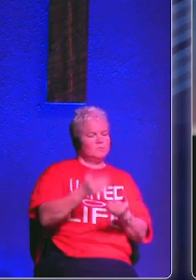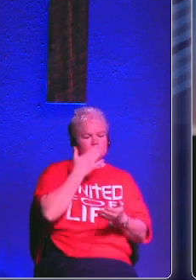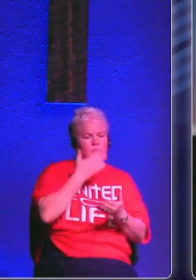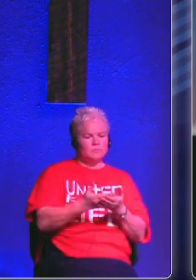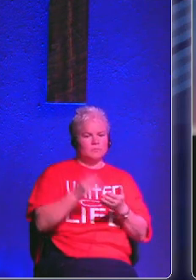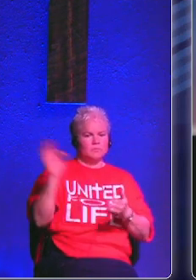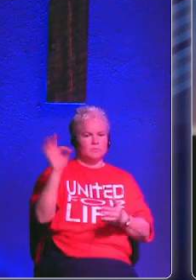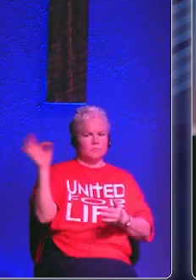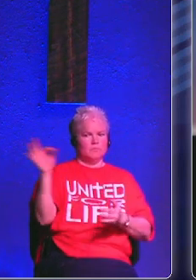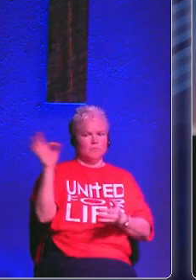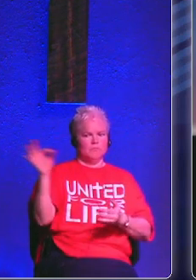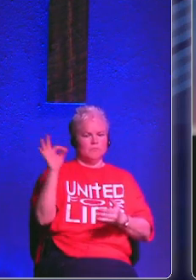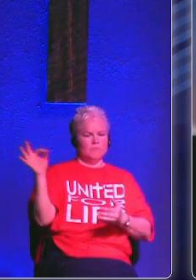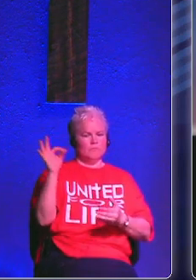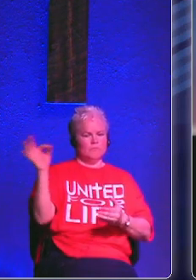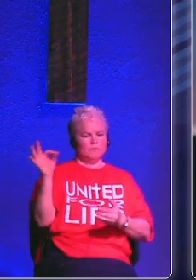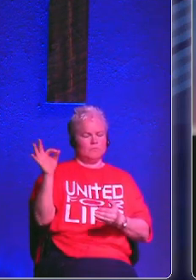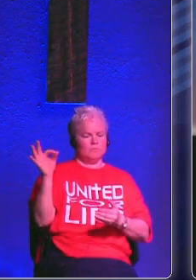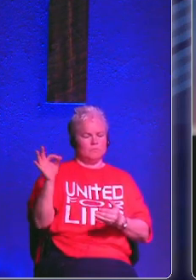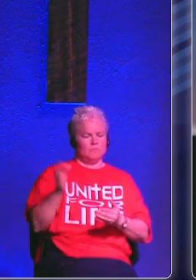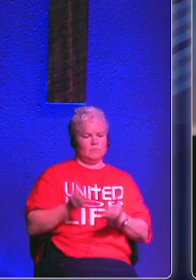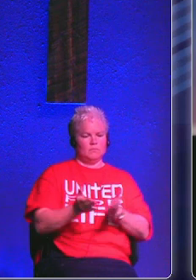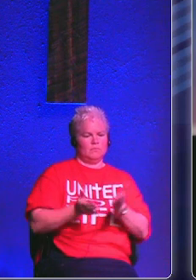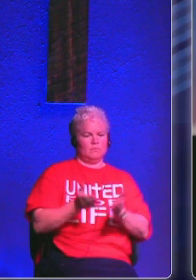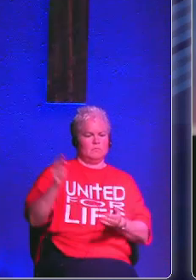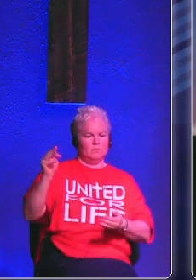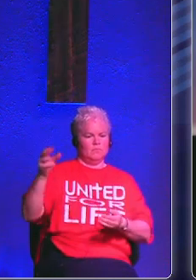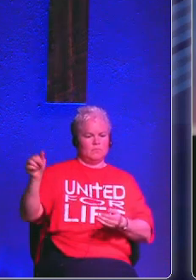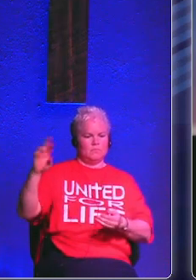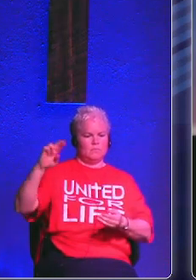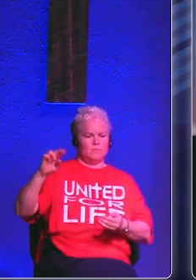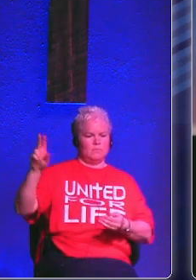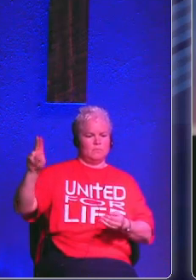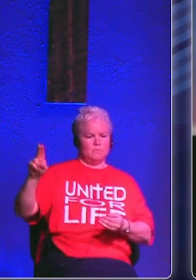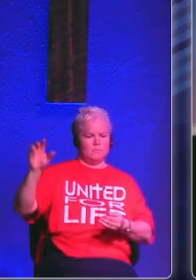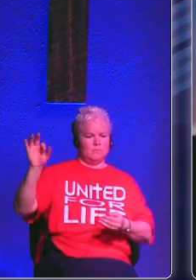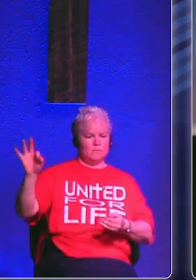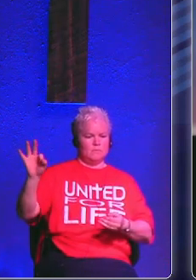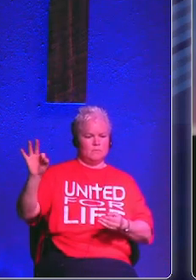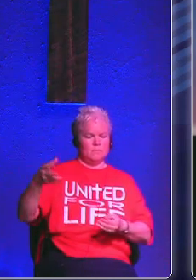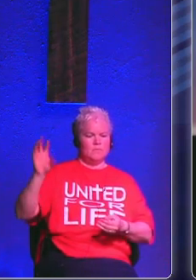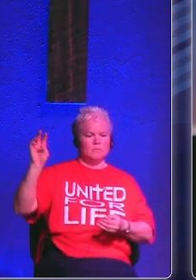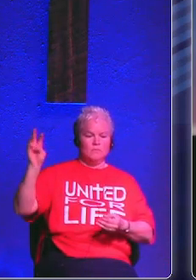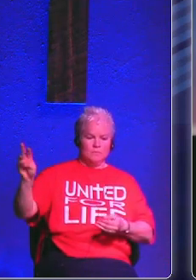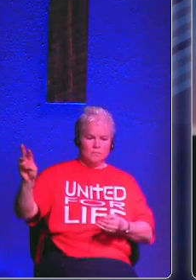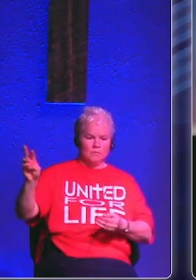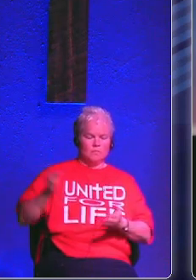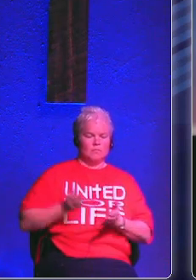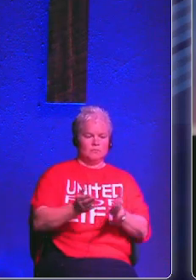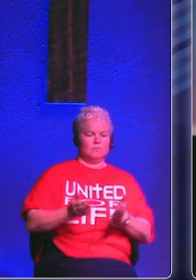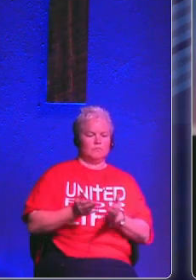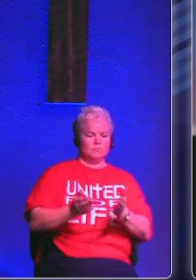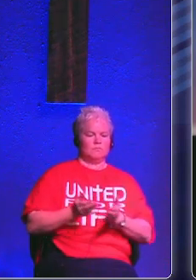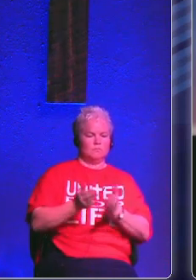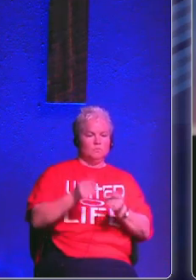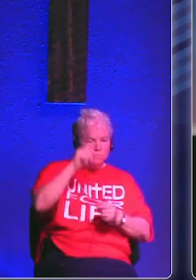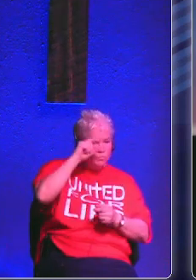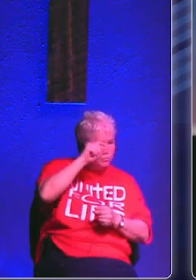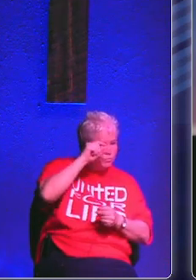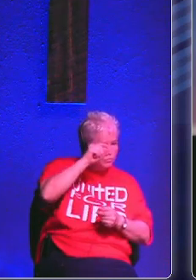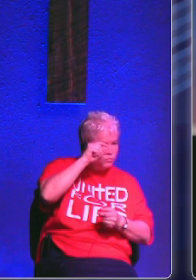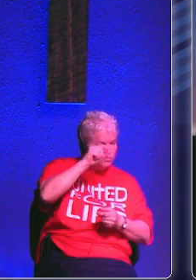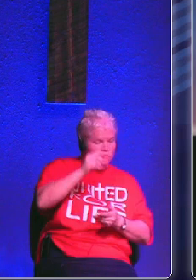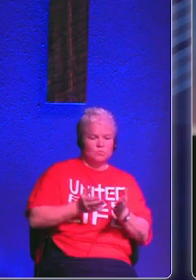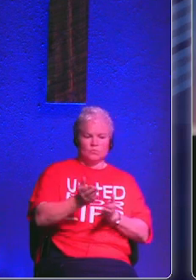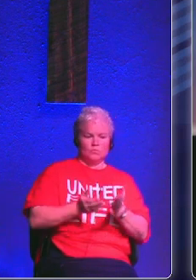Good Friday service. That'll be March 29th. That'll be 6 p.m. here, and it'll be a shorter service.